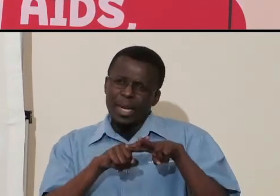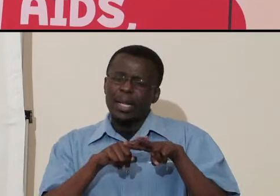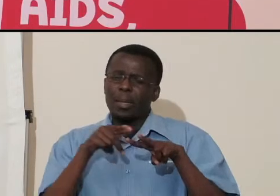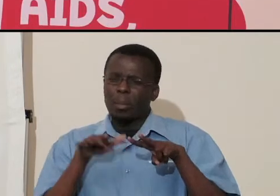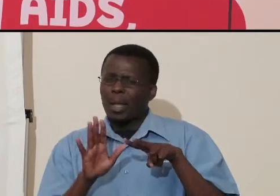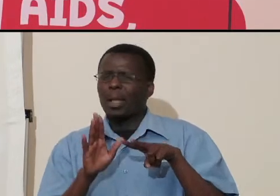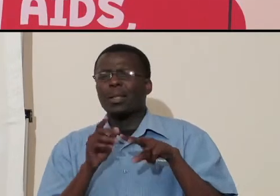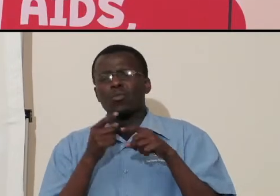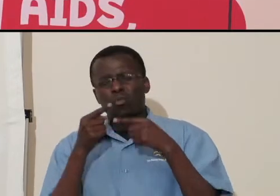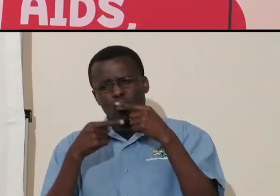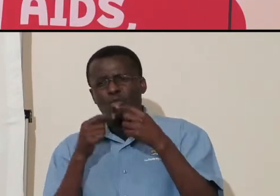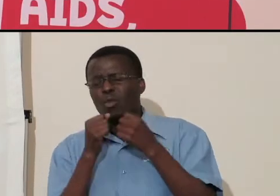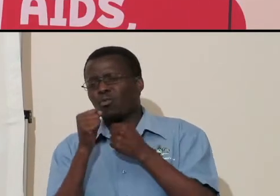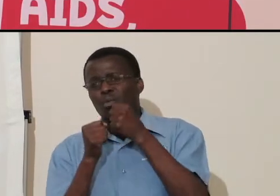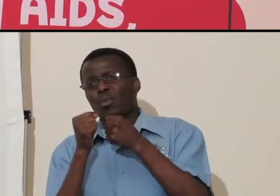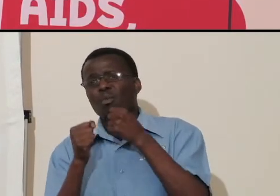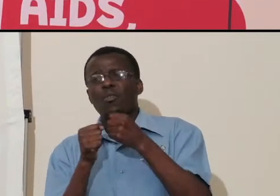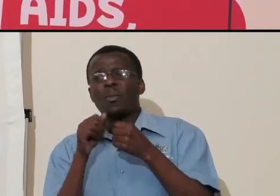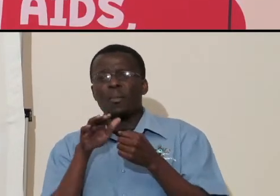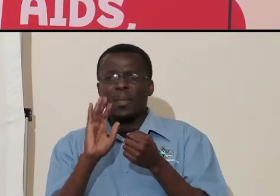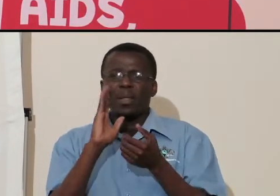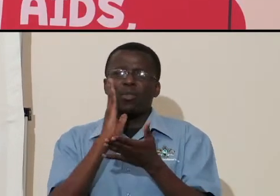end AIDS.